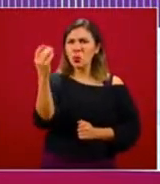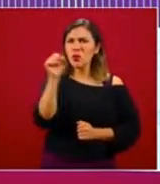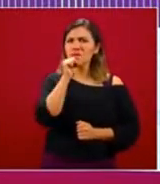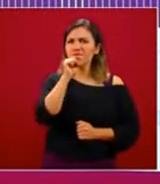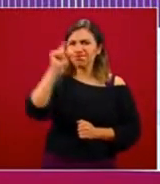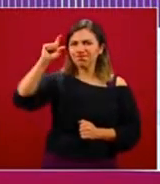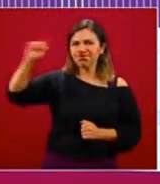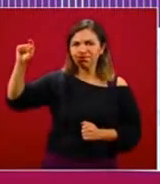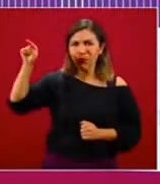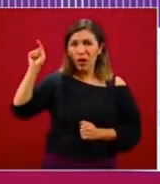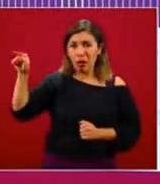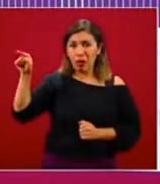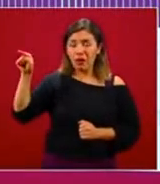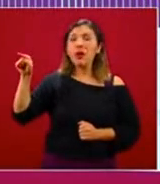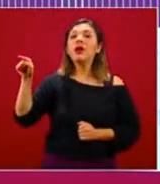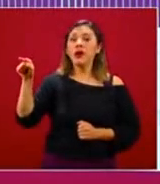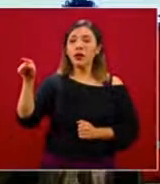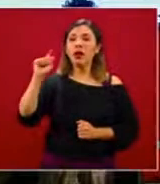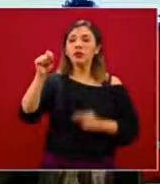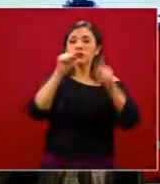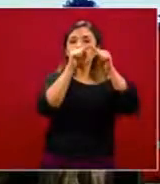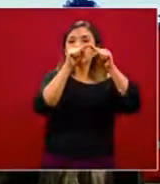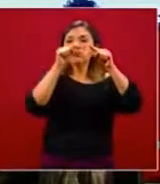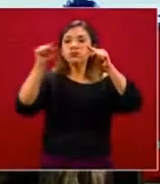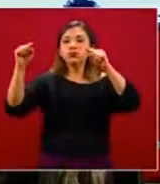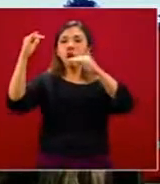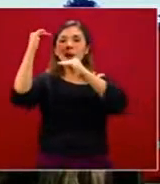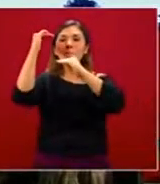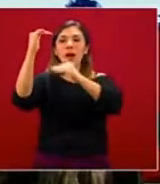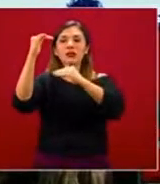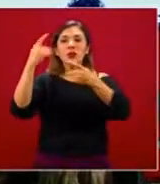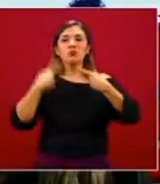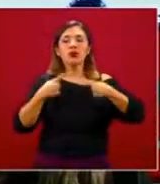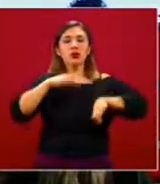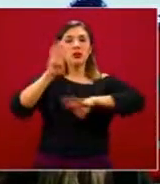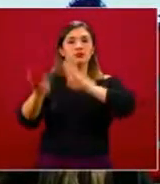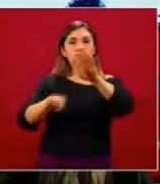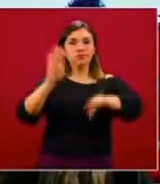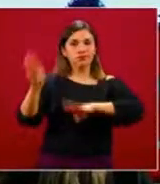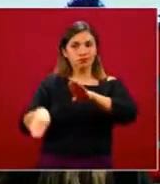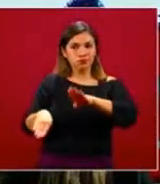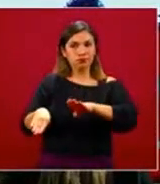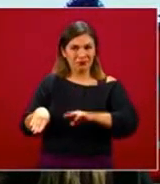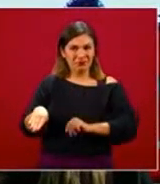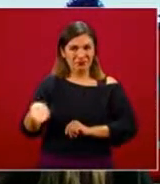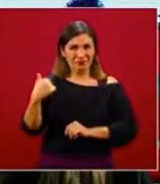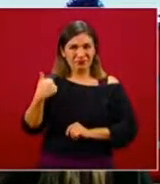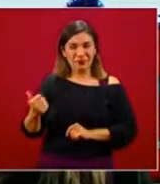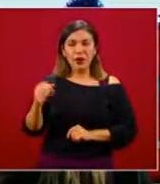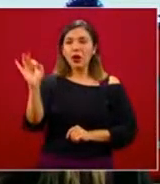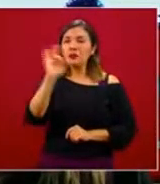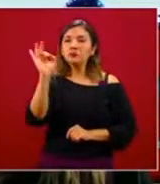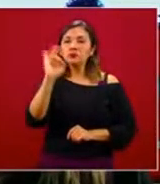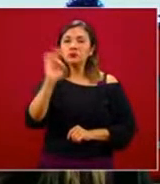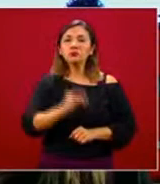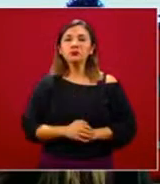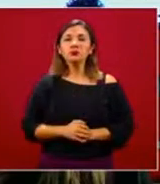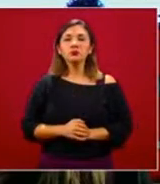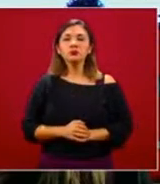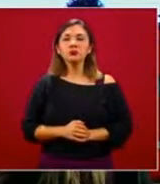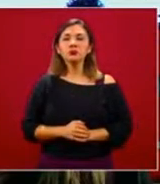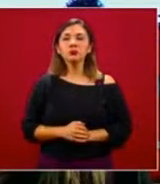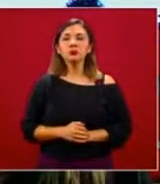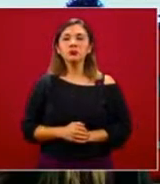350 presented here. es donde Below está el punto 350 máximo de here, mortalidad. Si this is the quisieran maximum point of fatality.